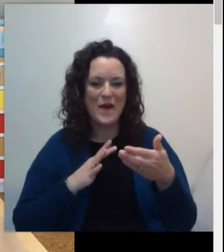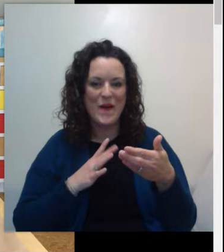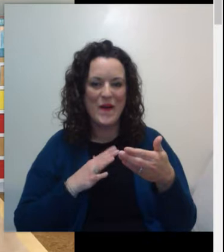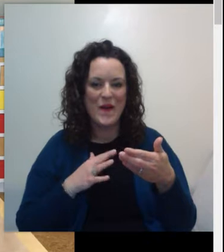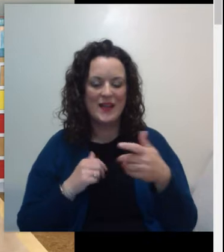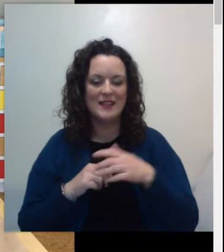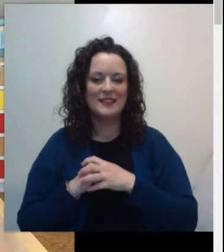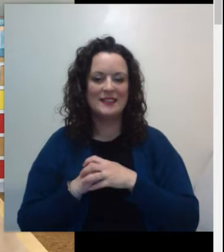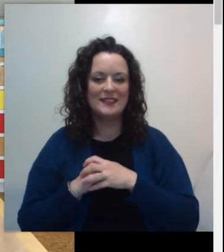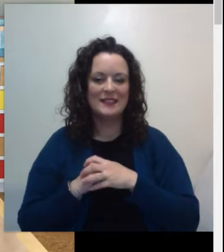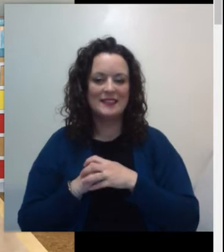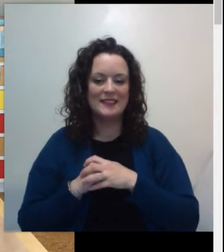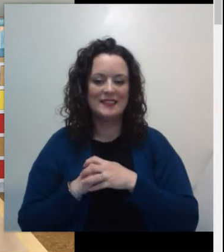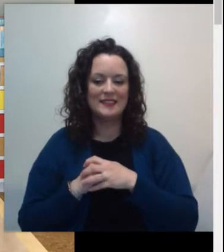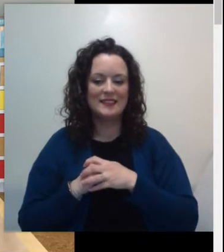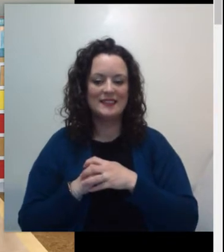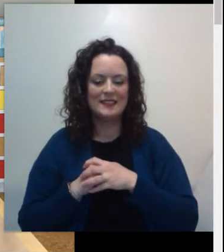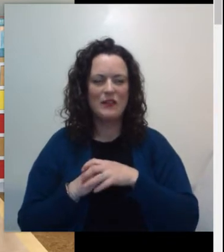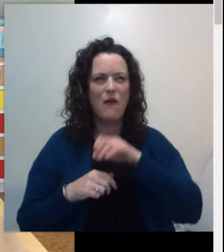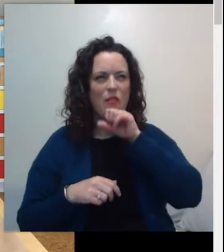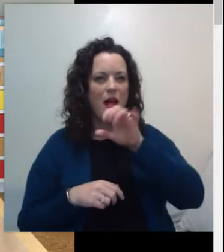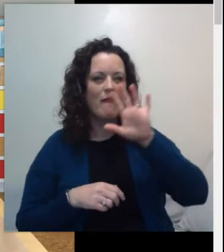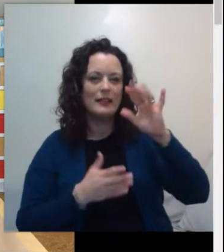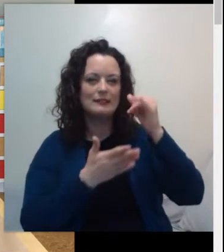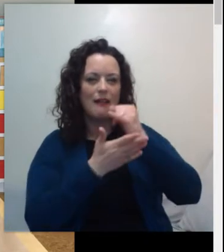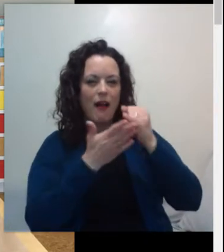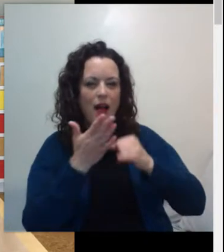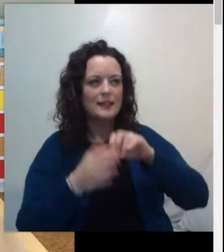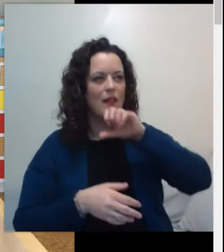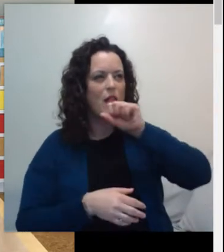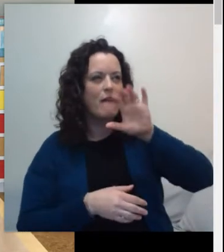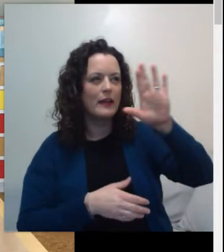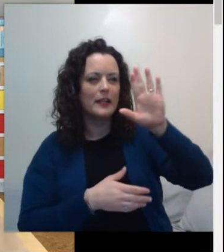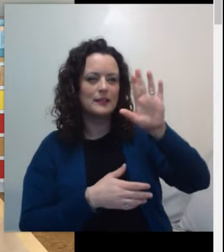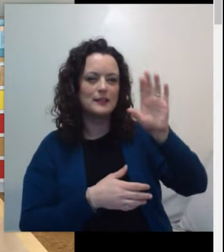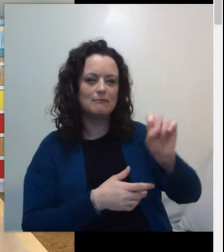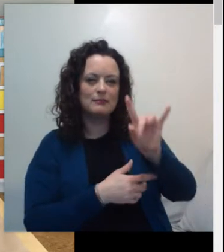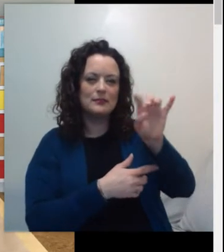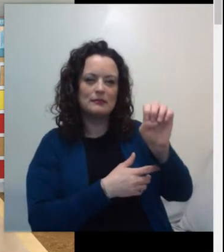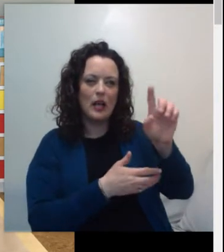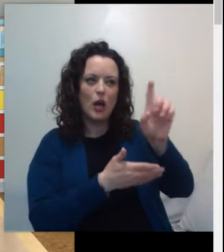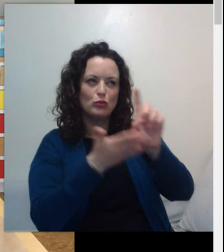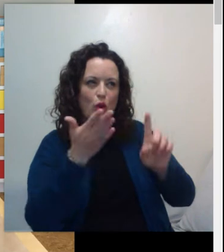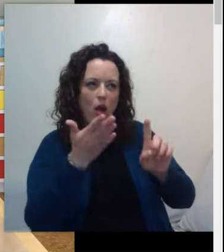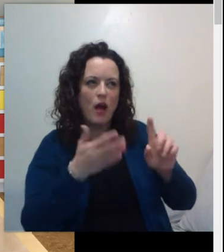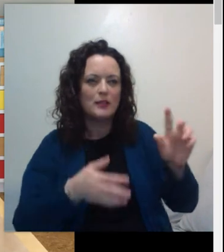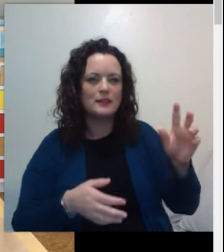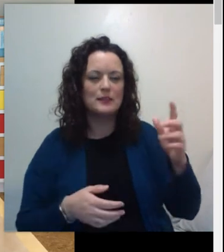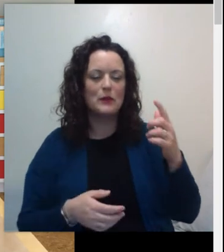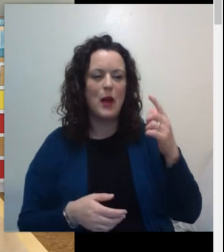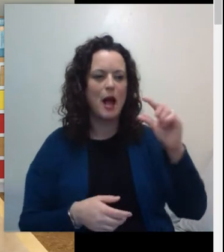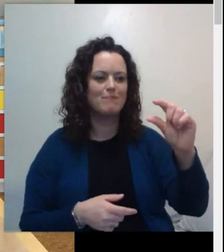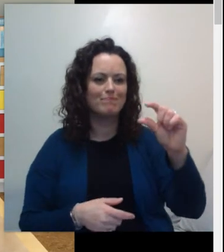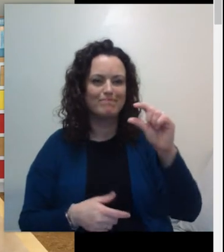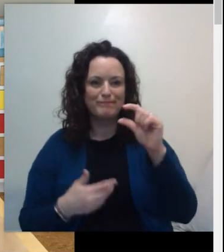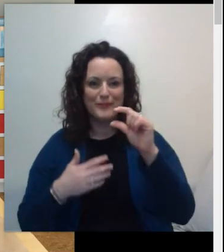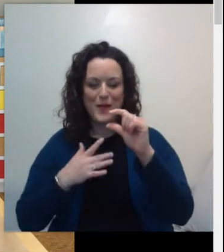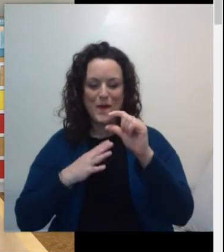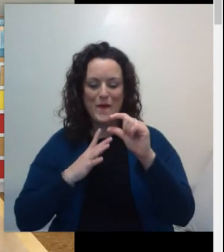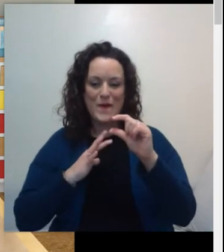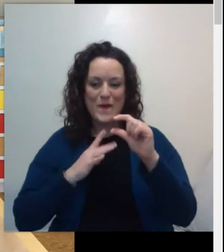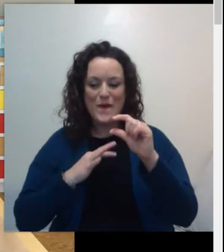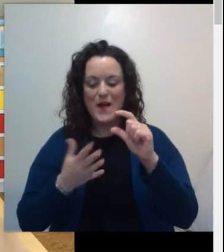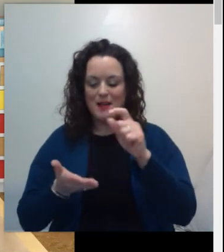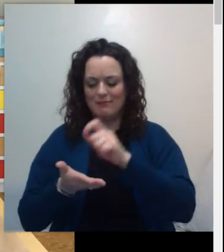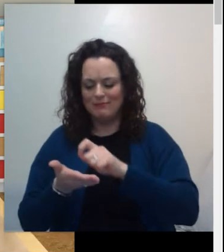man, I love his line, I love the way he drew. I did not realize that this nib was so hard to